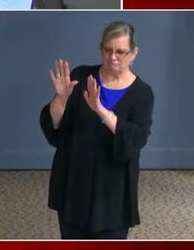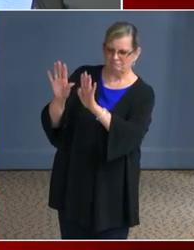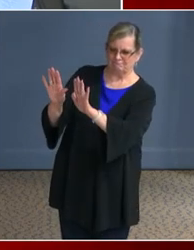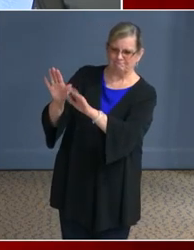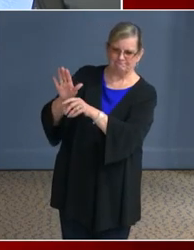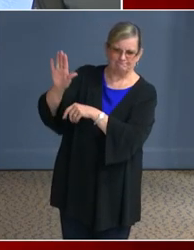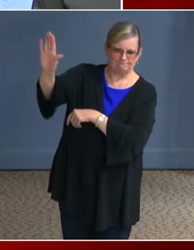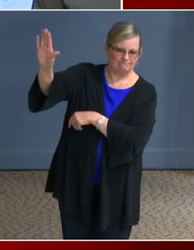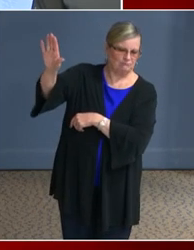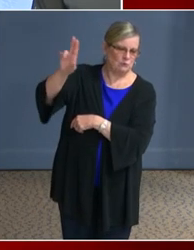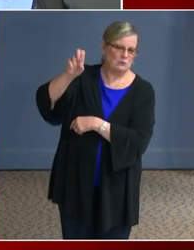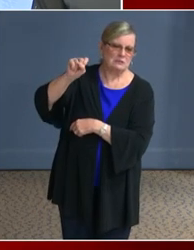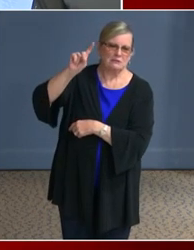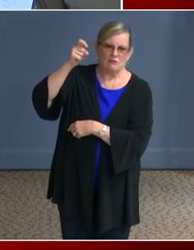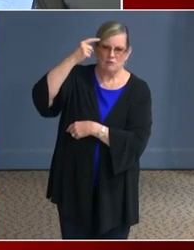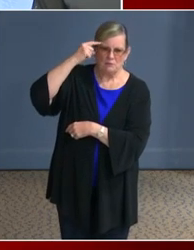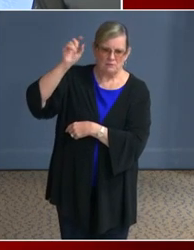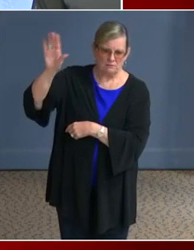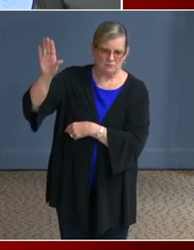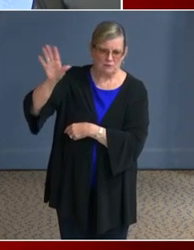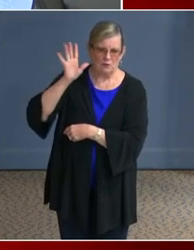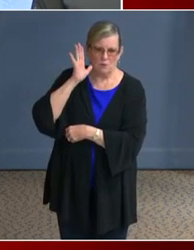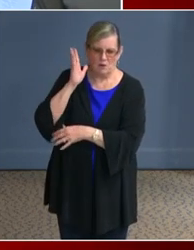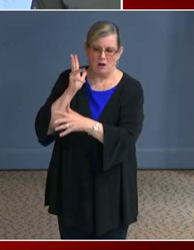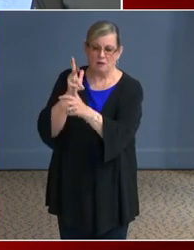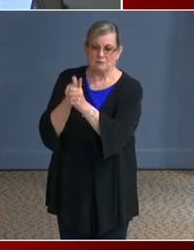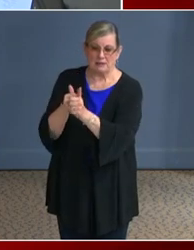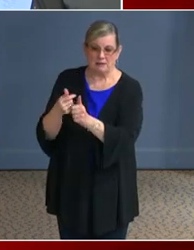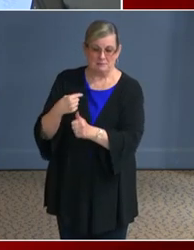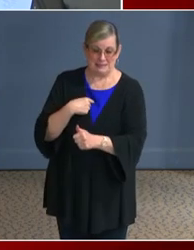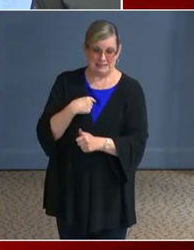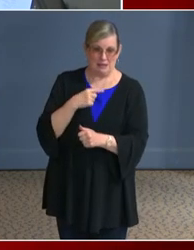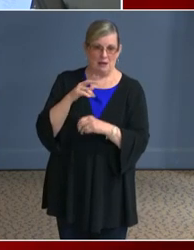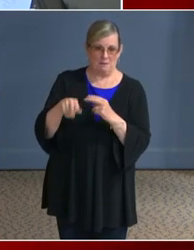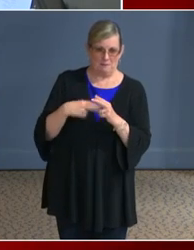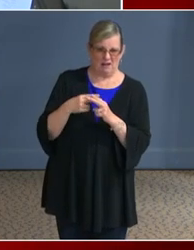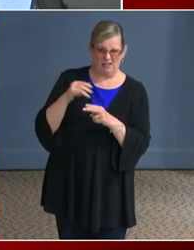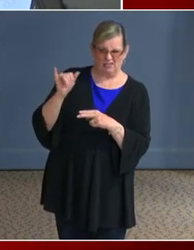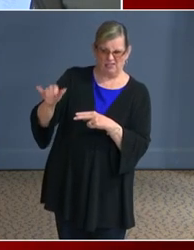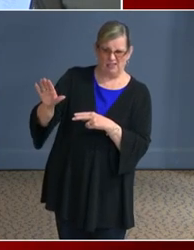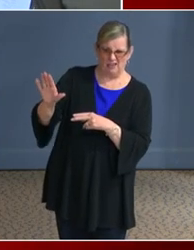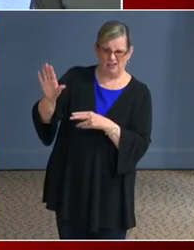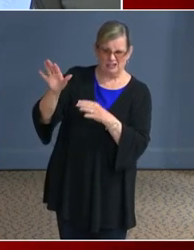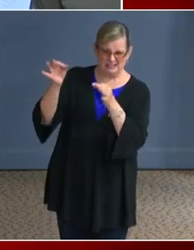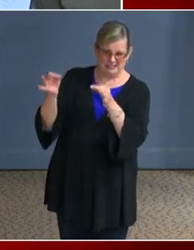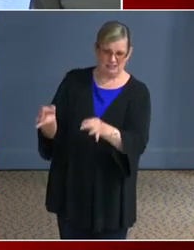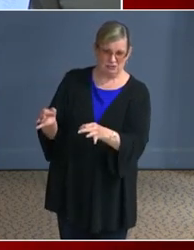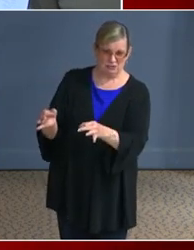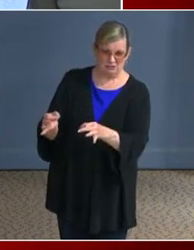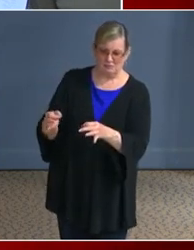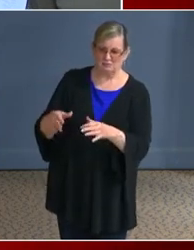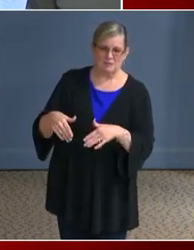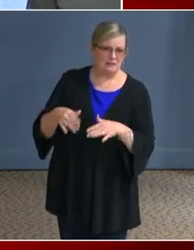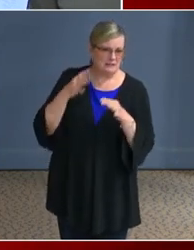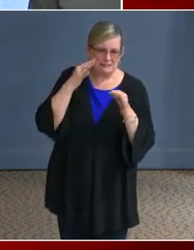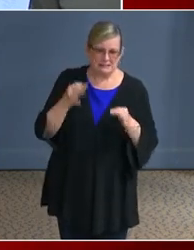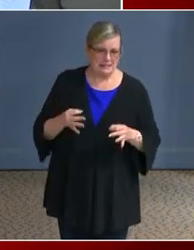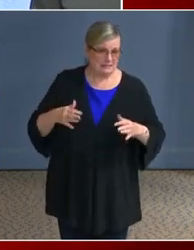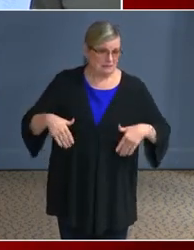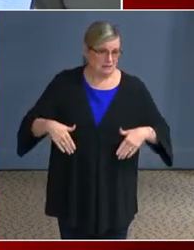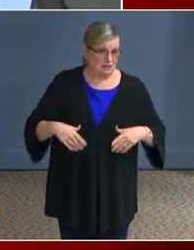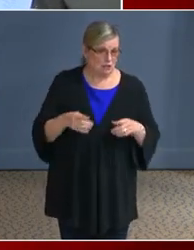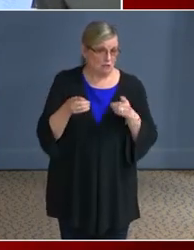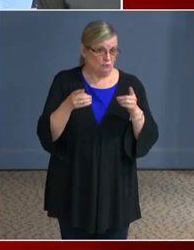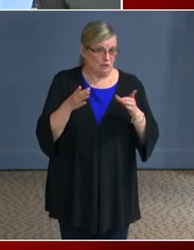am due for an update on what the Capitol's posture is. I will say that Director Rodriguez and I